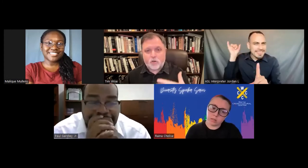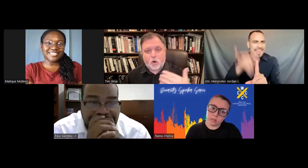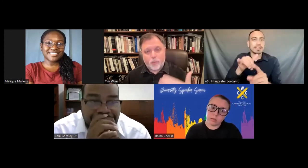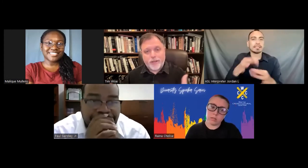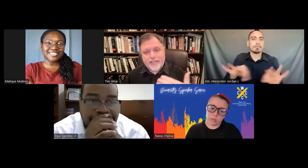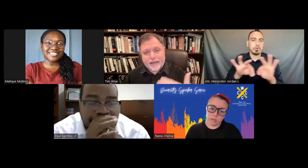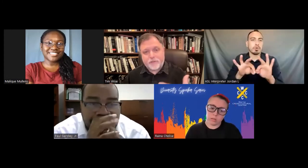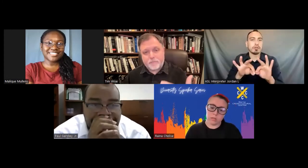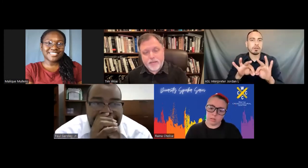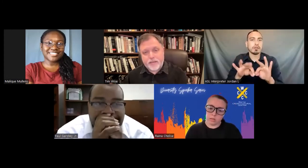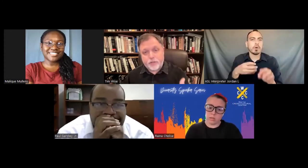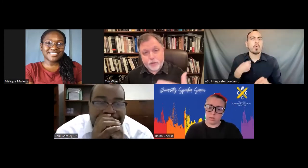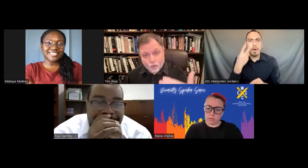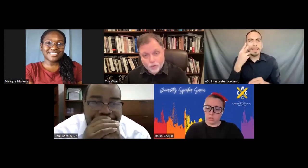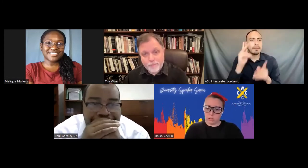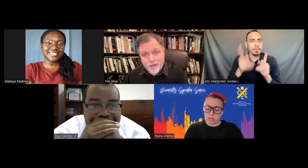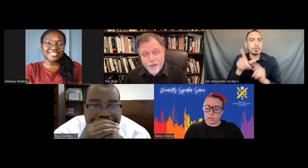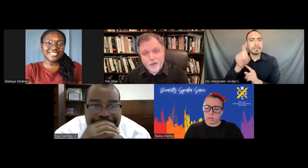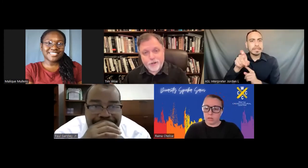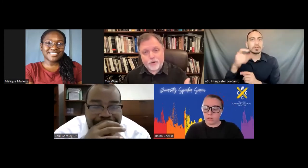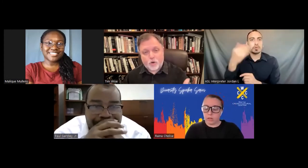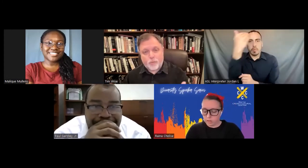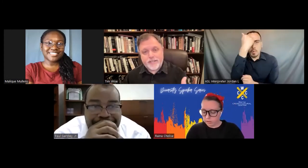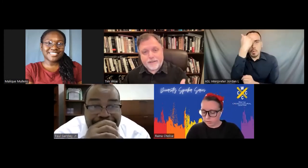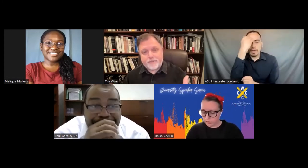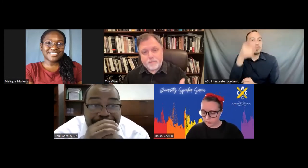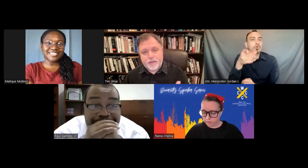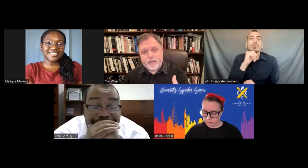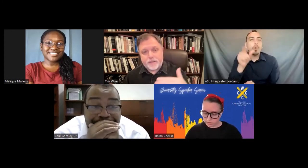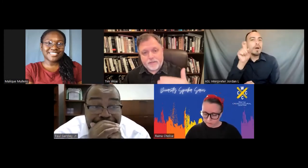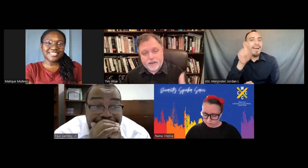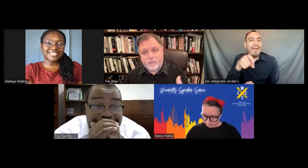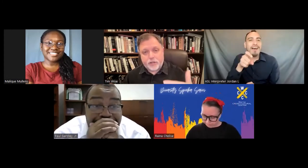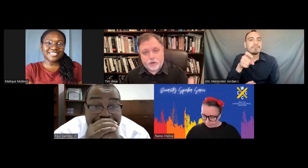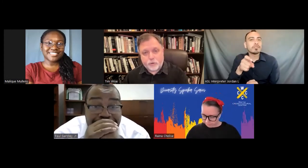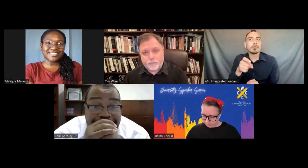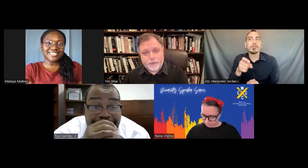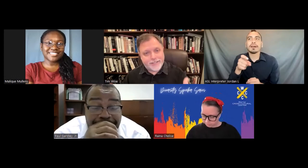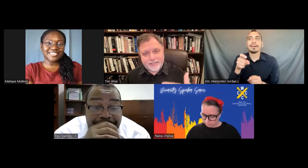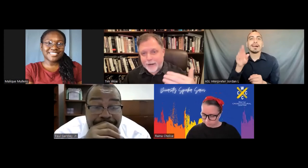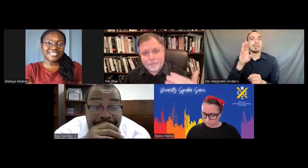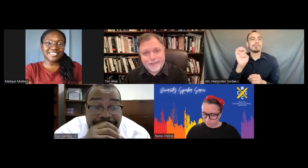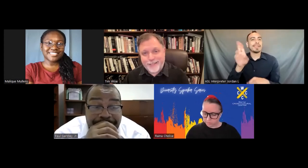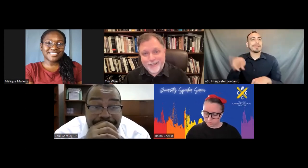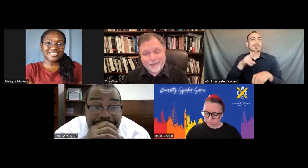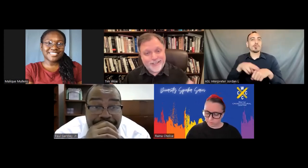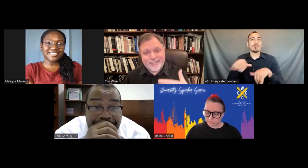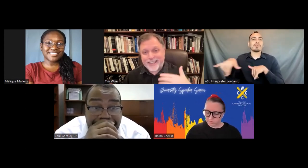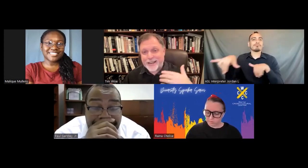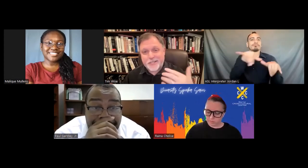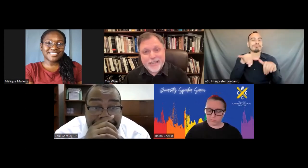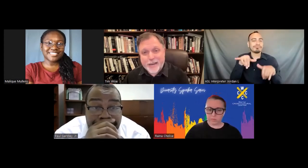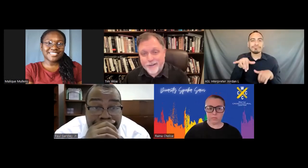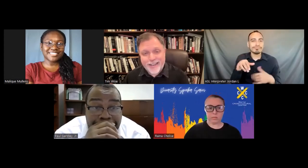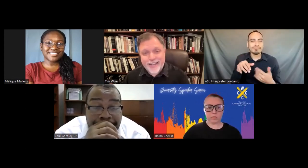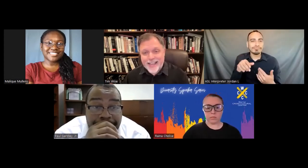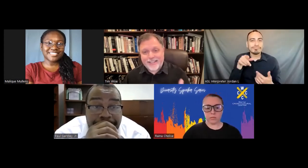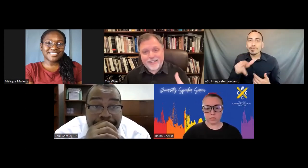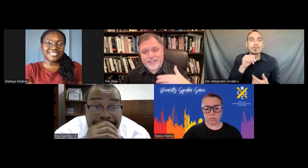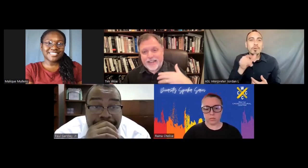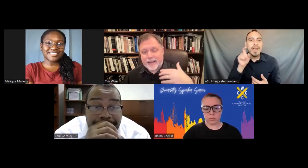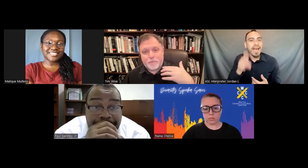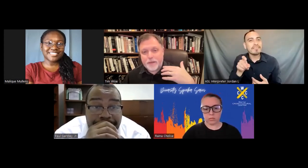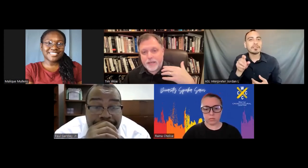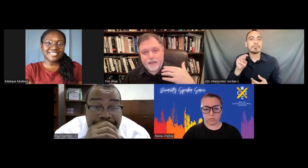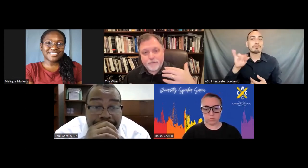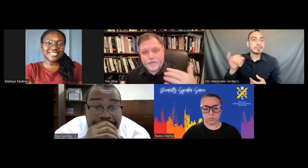that you don't always have to be the norm. You don't always have to be the dominant group, and it's not a big deal, and it's not scary, and it